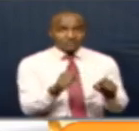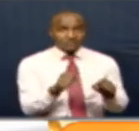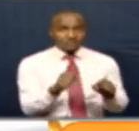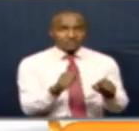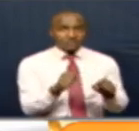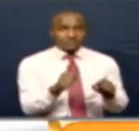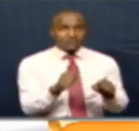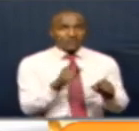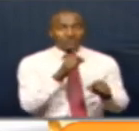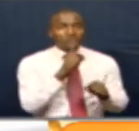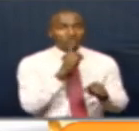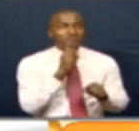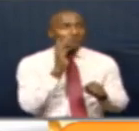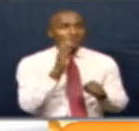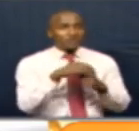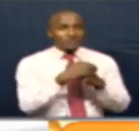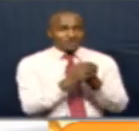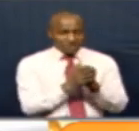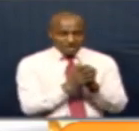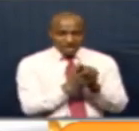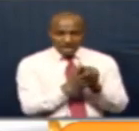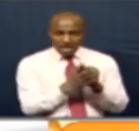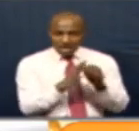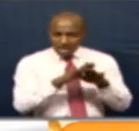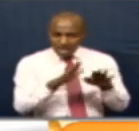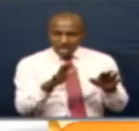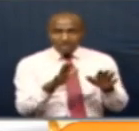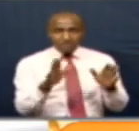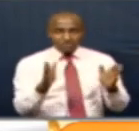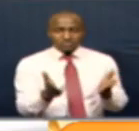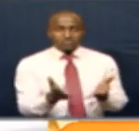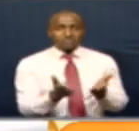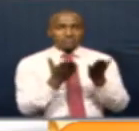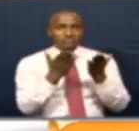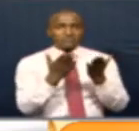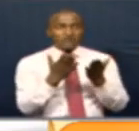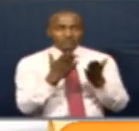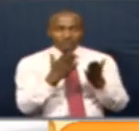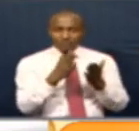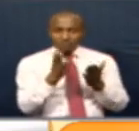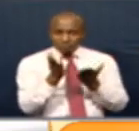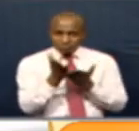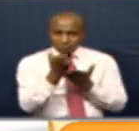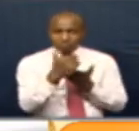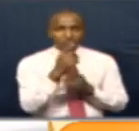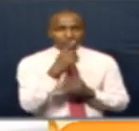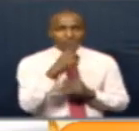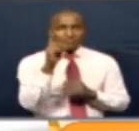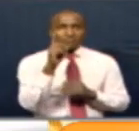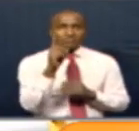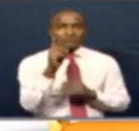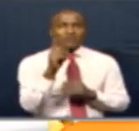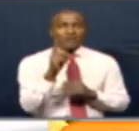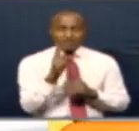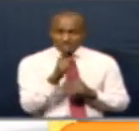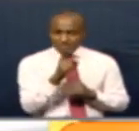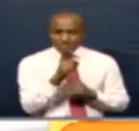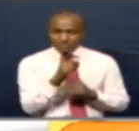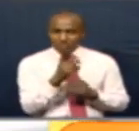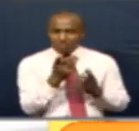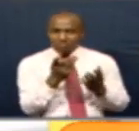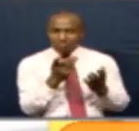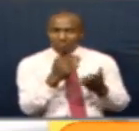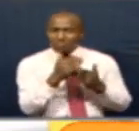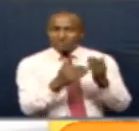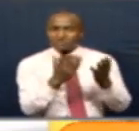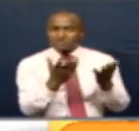You said that you'd be creating additional landfills and enhancing capacity for timely collection of disposal of waste, part of what Nzurka has talked about. What is the process